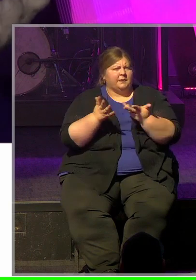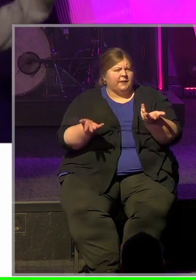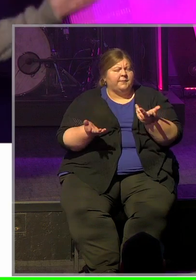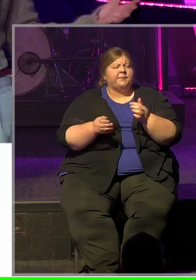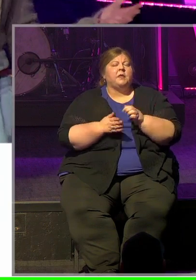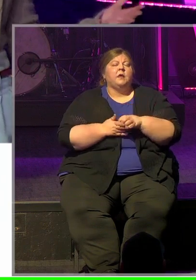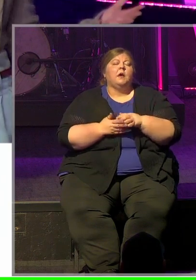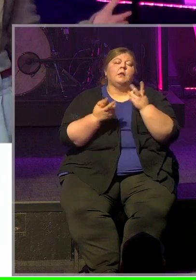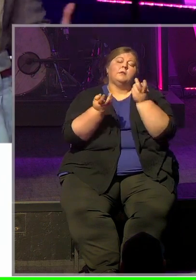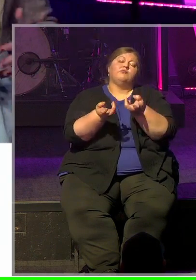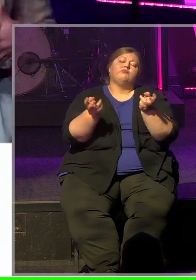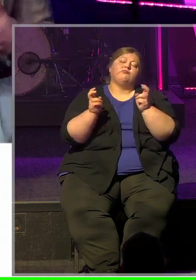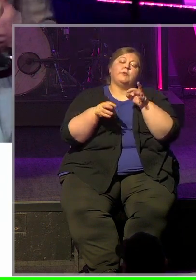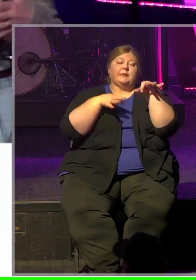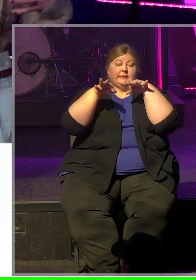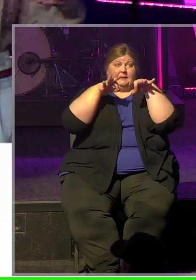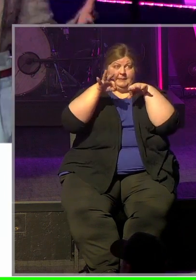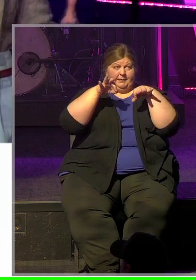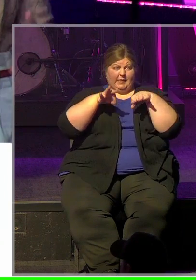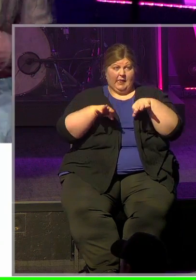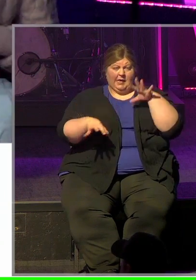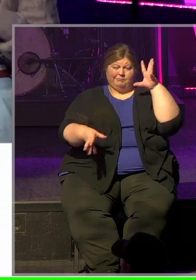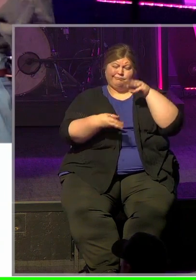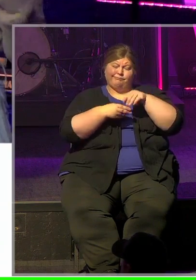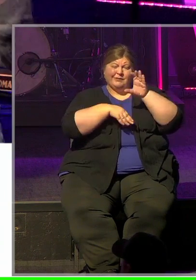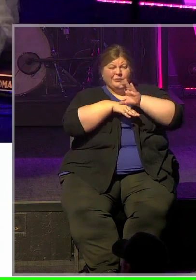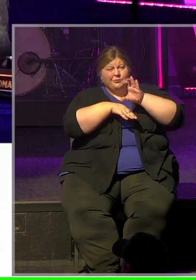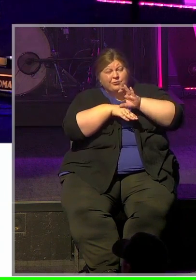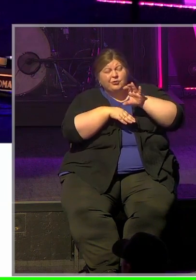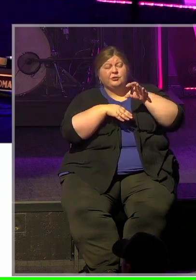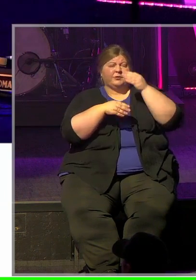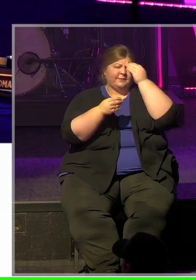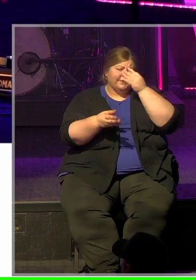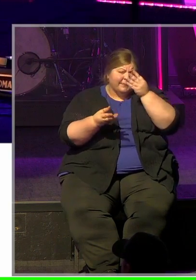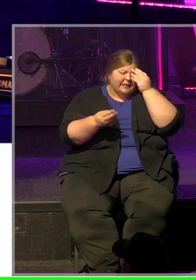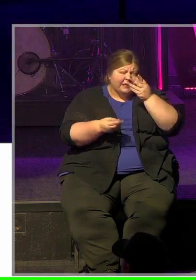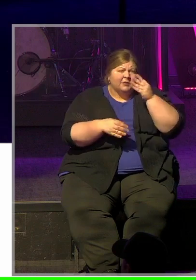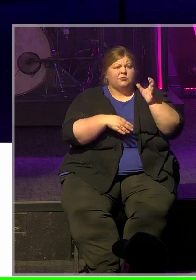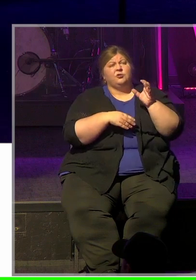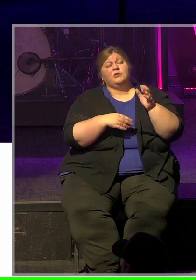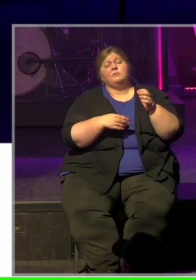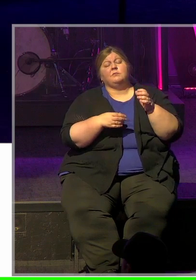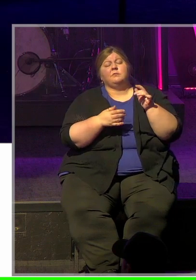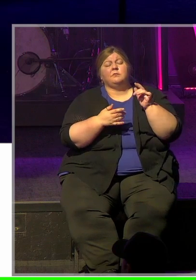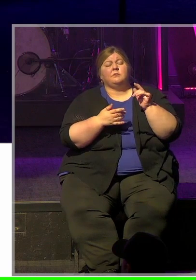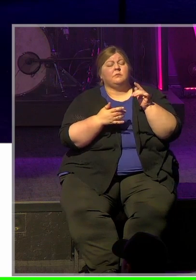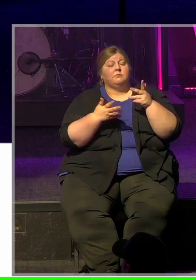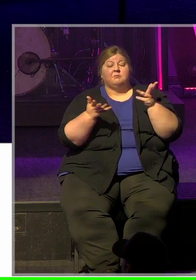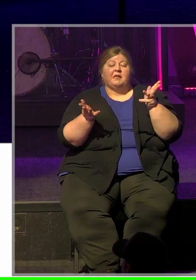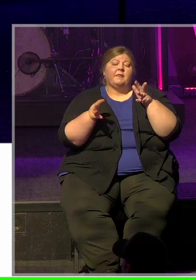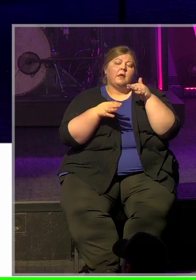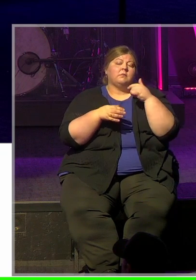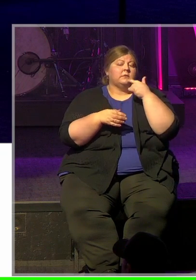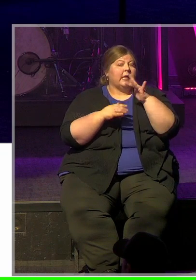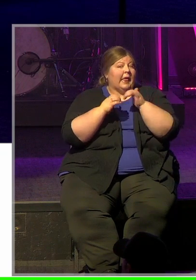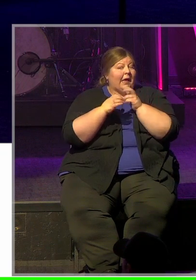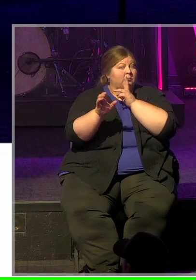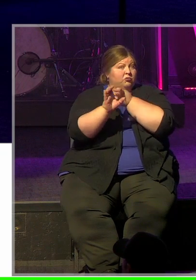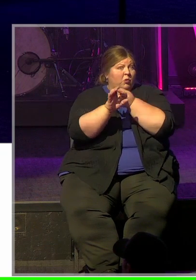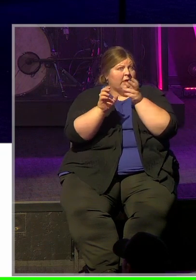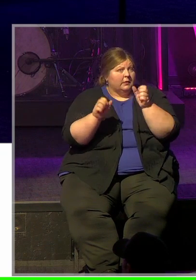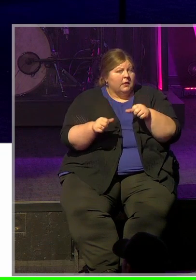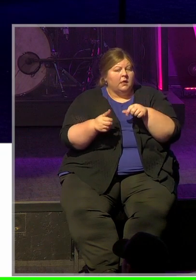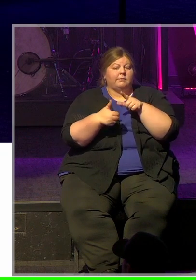tell you all you need to know about Frontline, give you information about our church, and then give you ways to get plugged in, whether that's